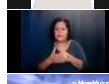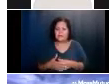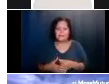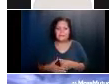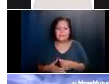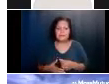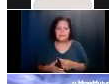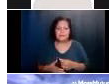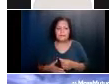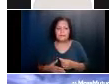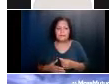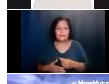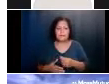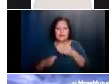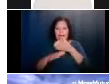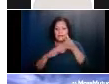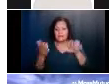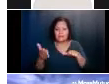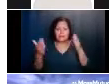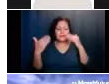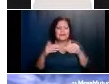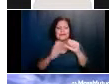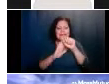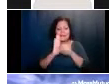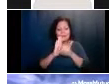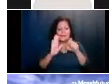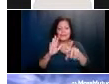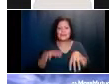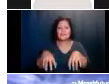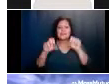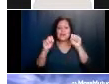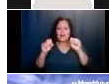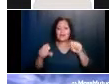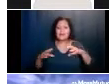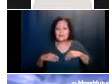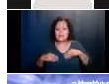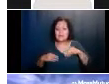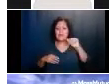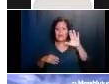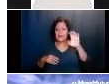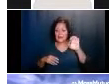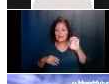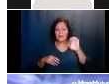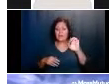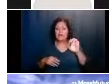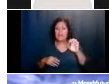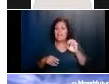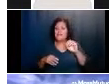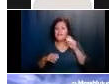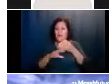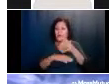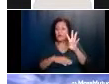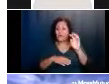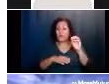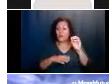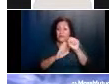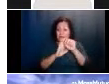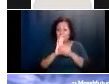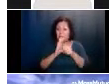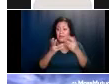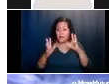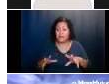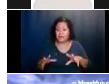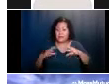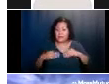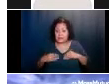States, like I said earlier, states have to adopt ABLE, and it has been adopted in over 40 states as of the last